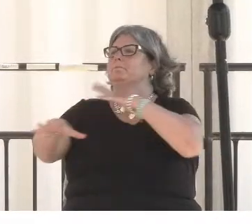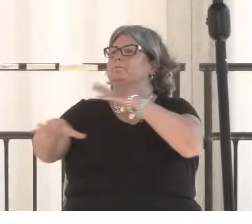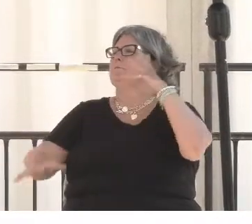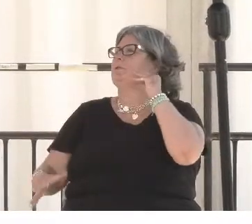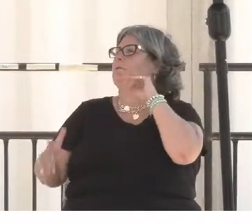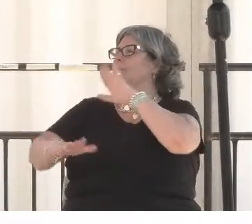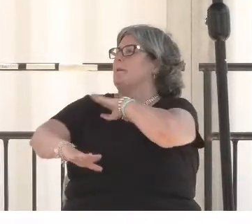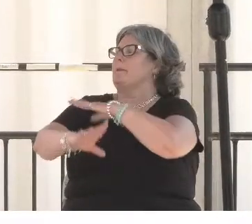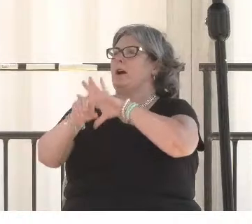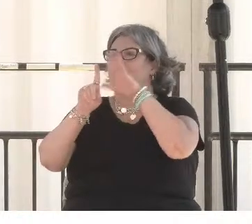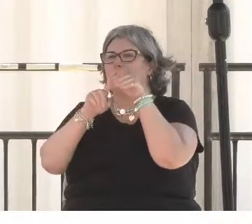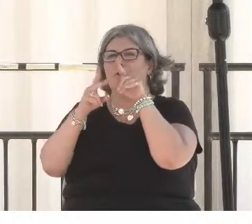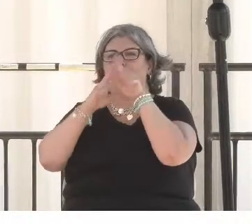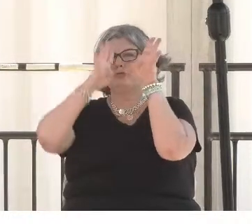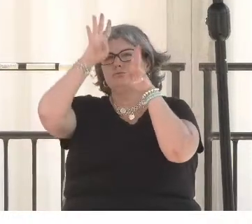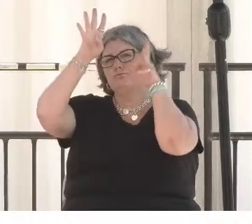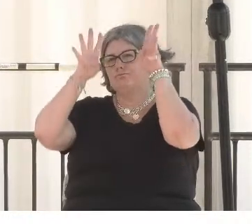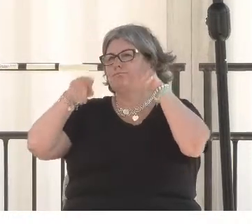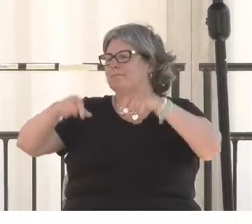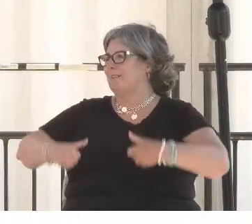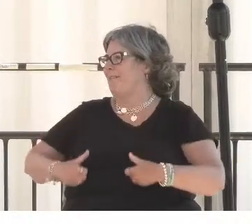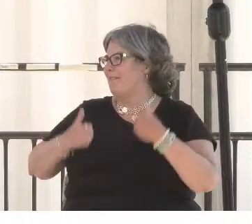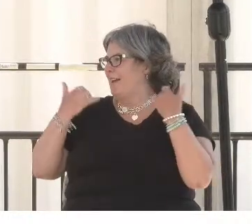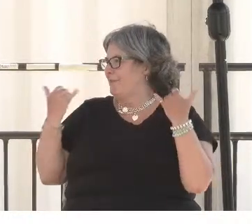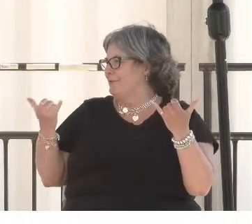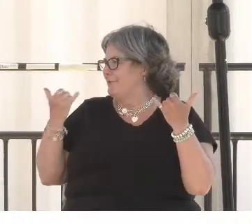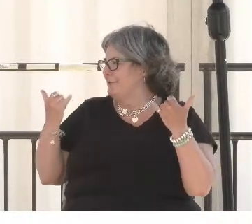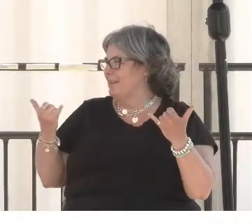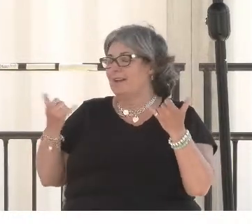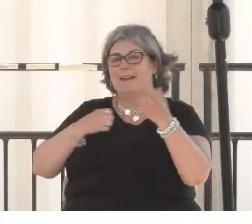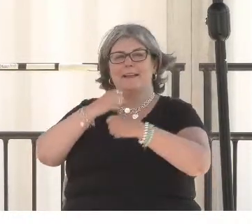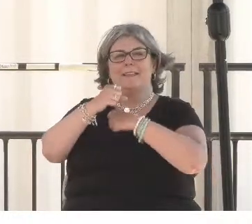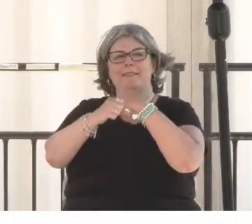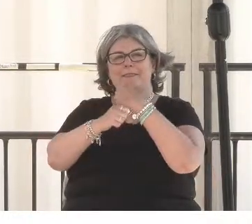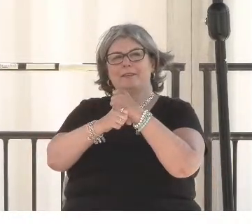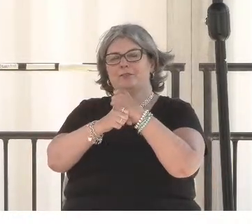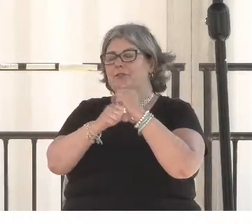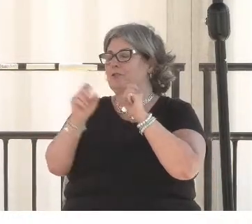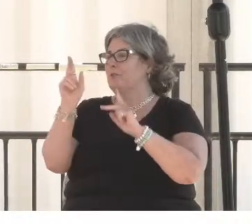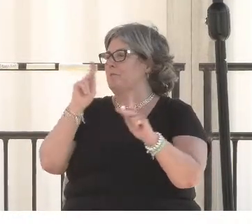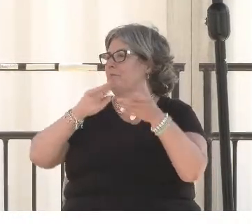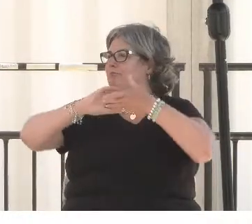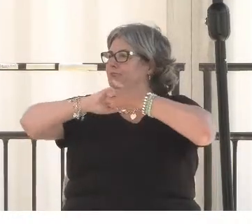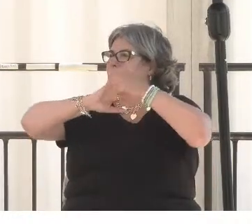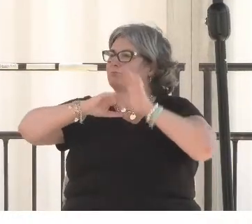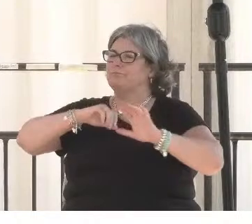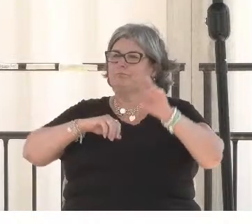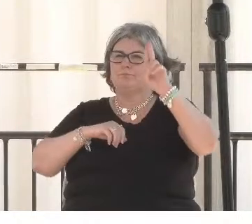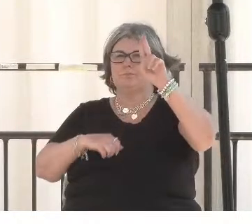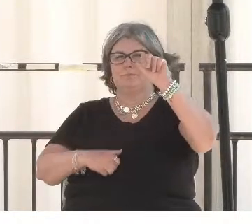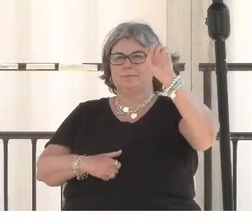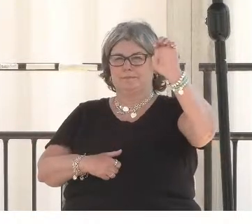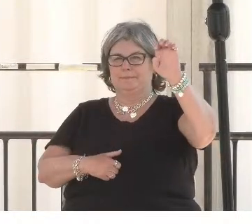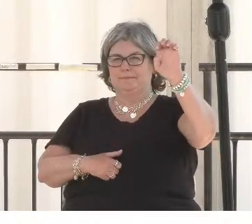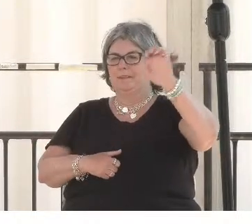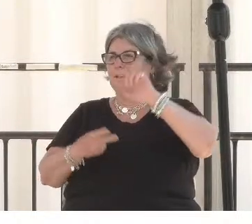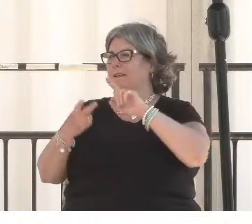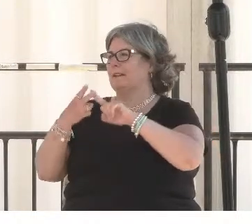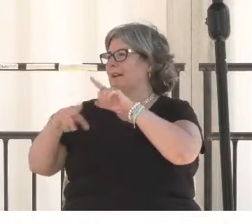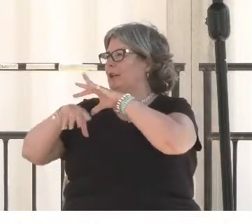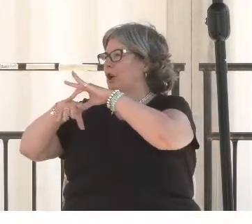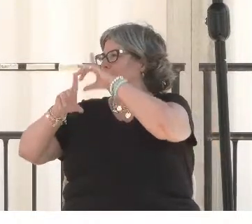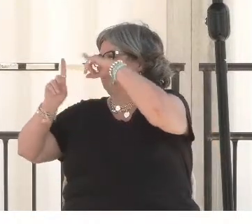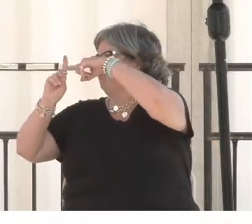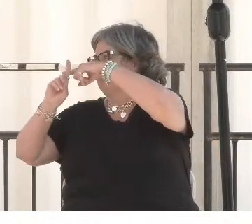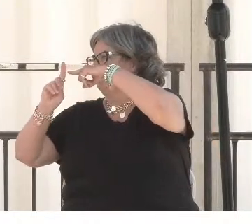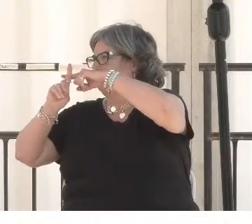explore the power of culture and creativity in our lives today. This year, we feature artists and partners from the United Arab Emirates and Earth